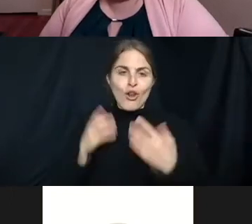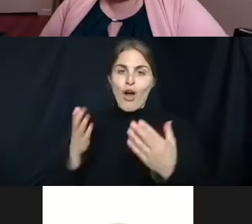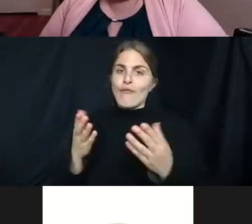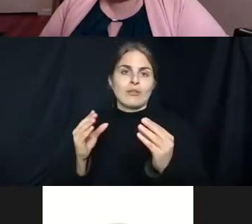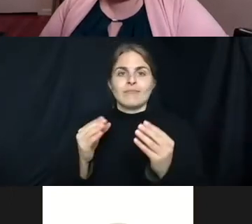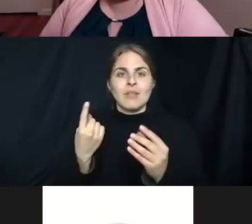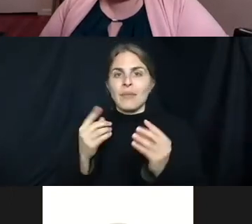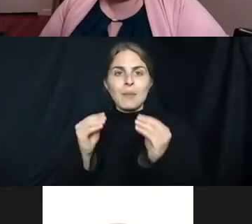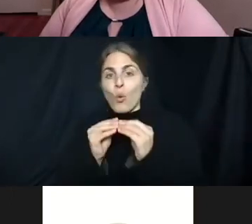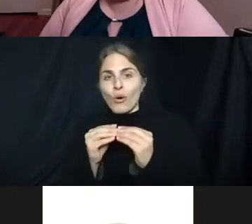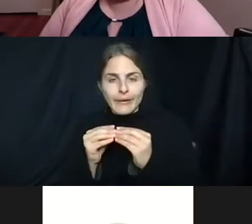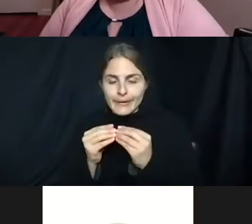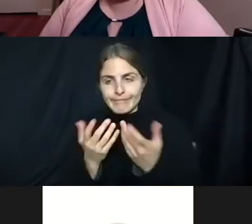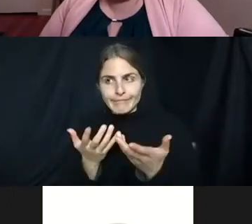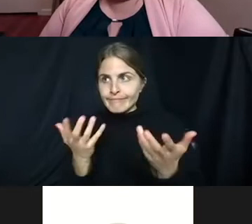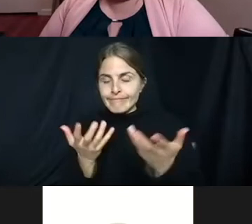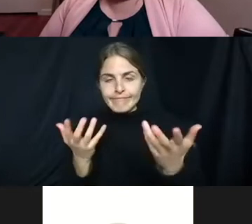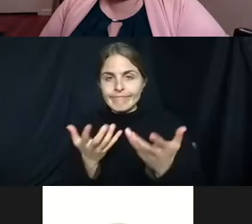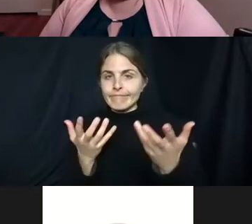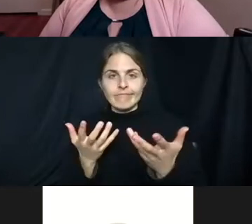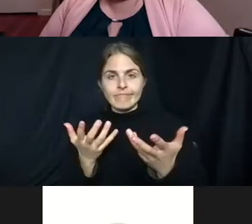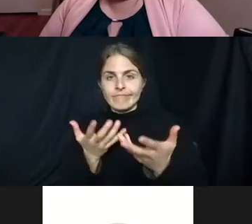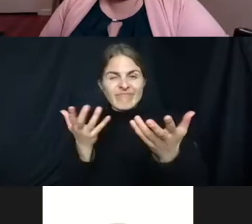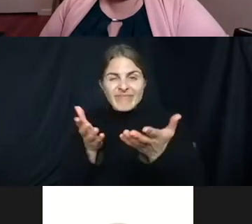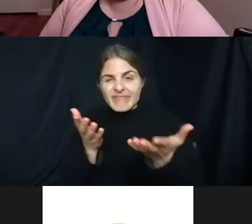you personally. No, thank you.